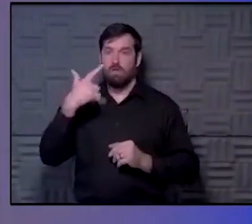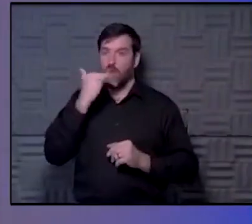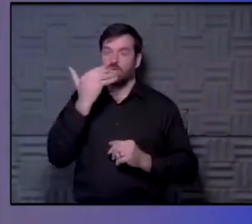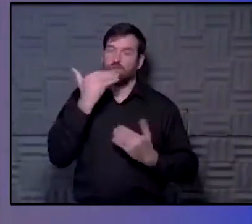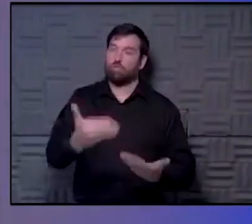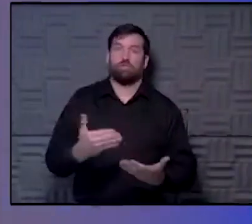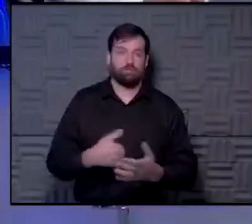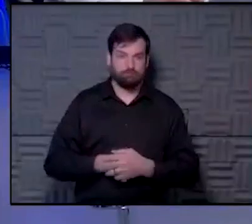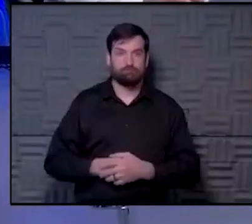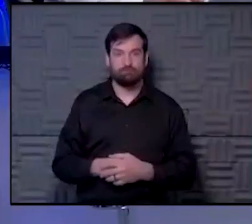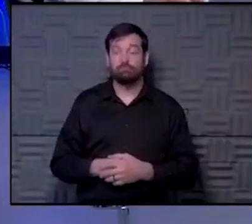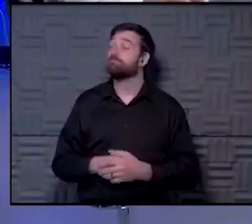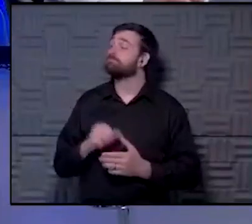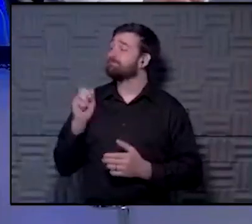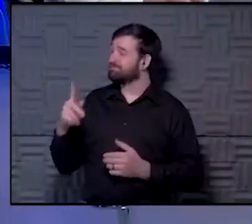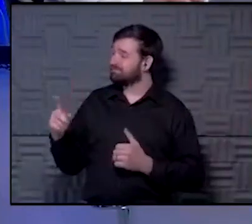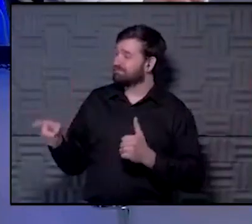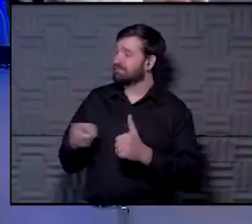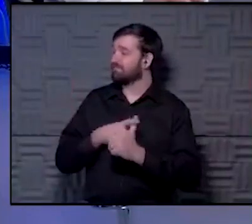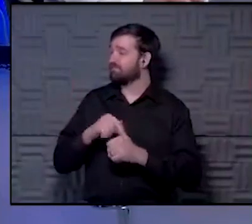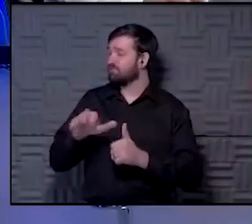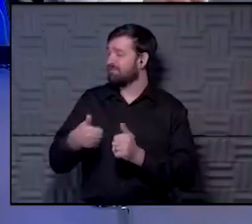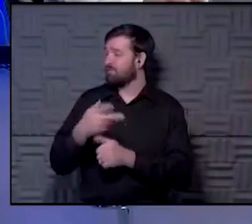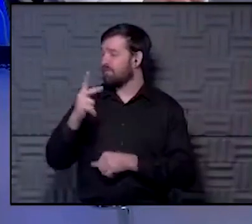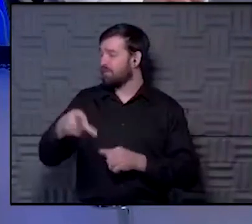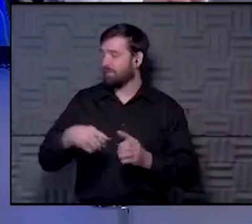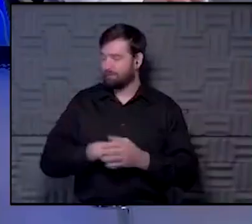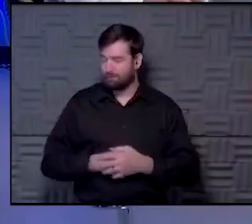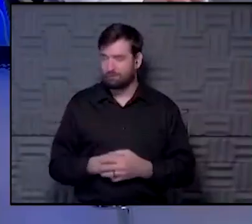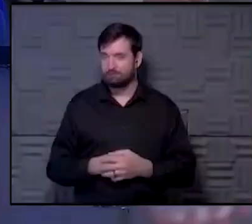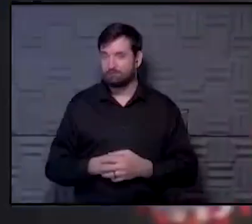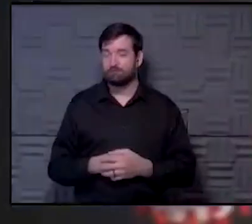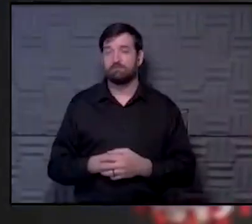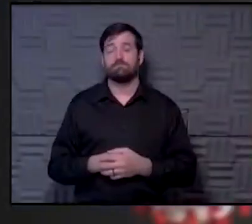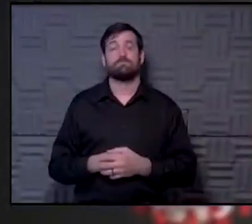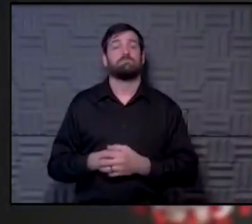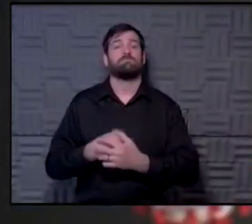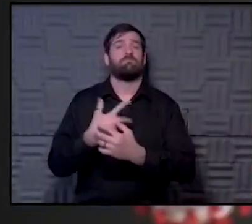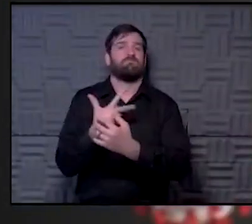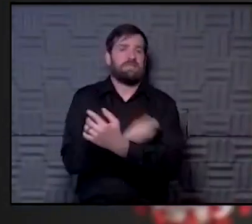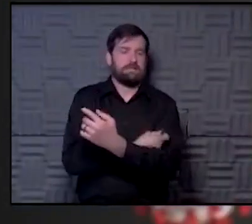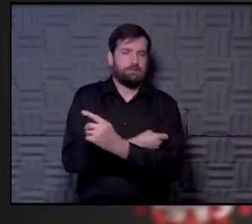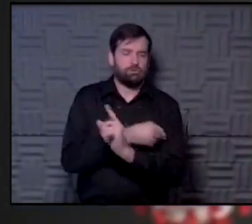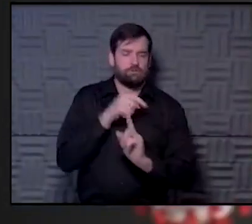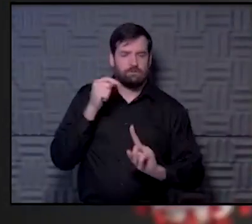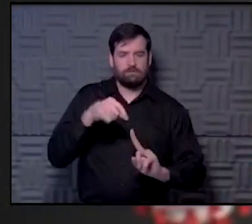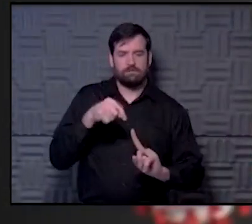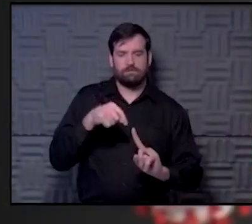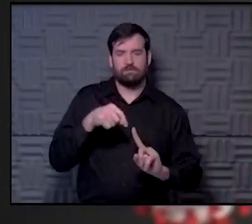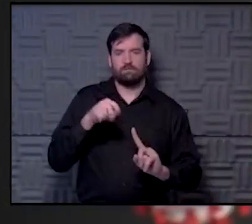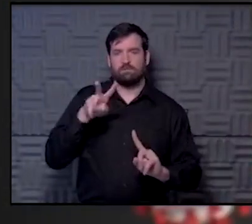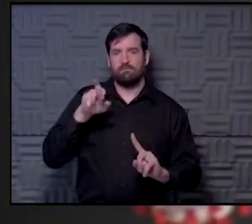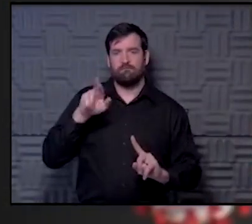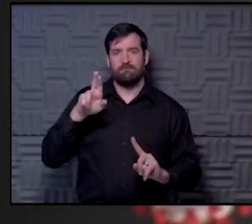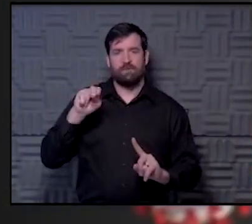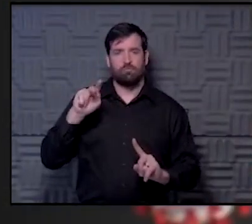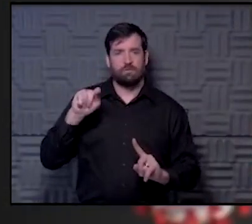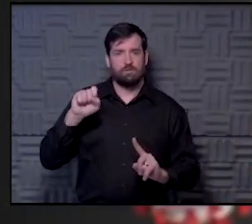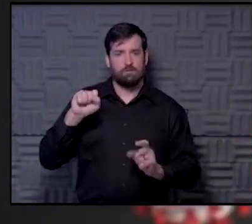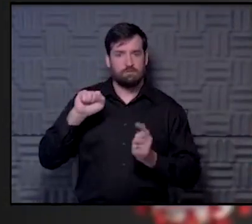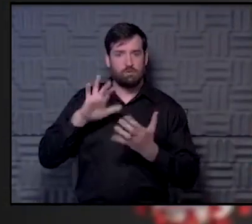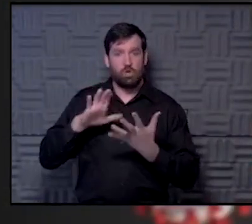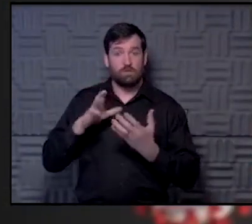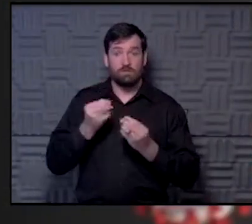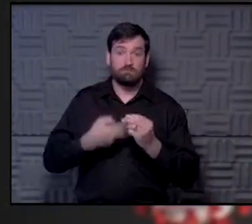in real life. All right, let's get to our first follow-up question of the day. When it comes to vaccination, is the variant causing an uptick